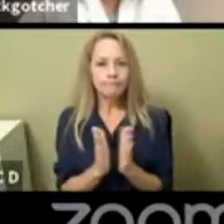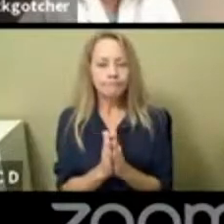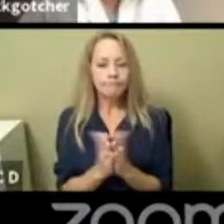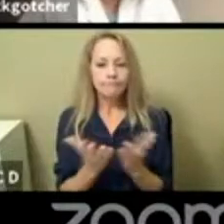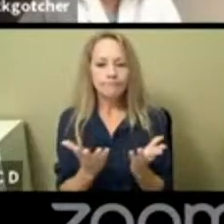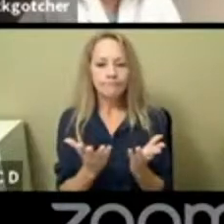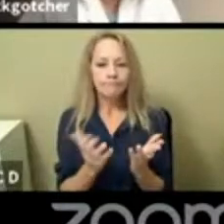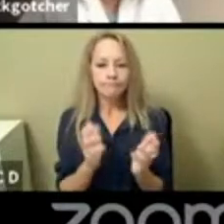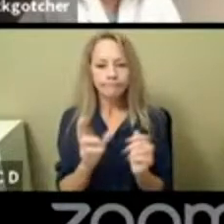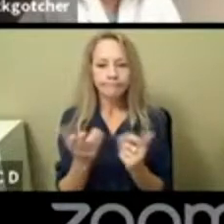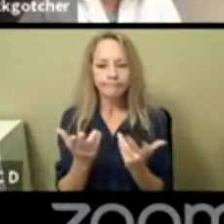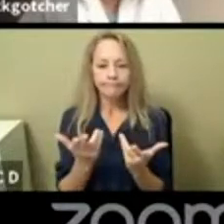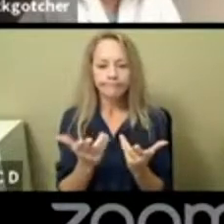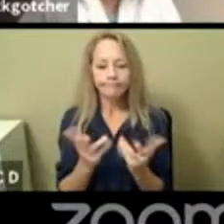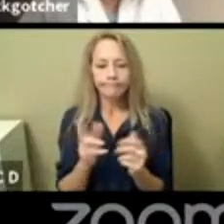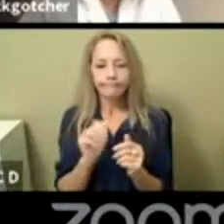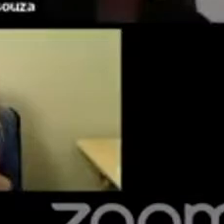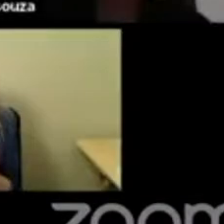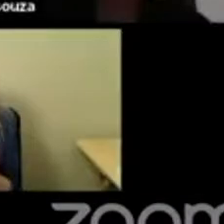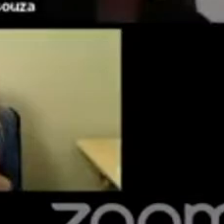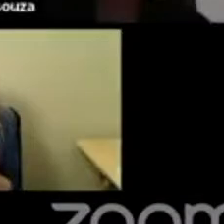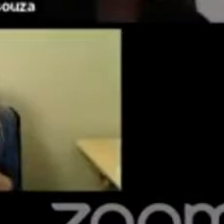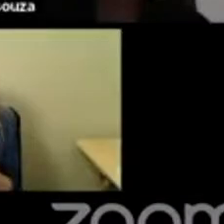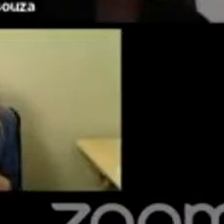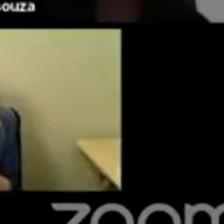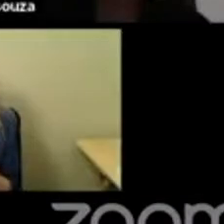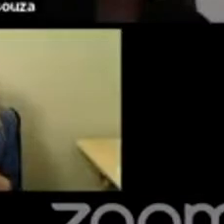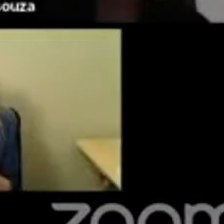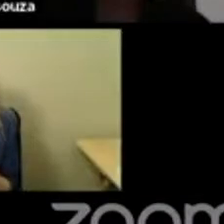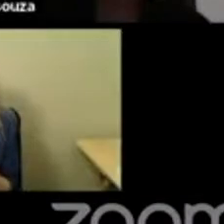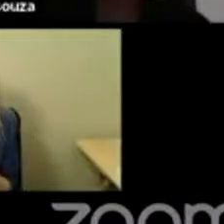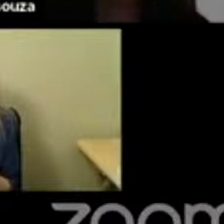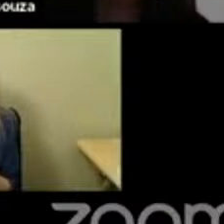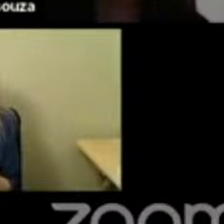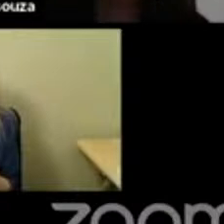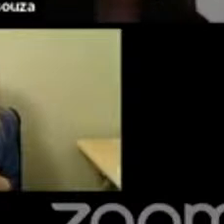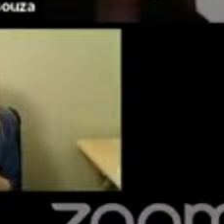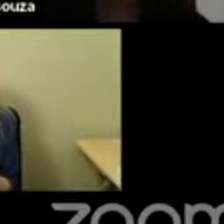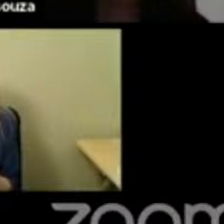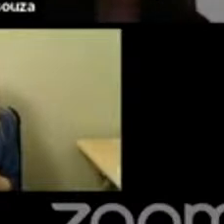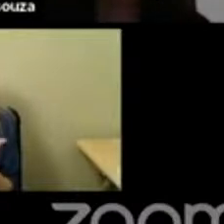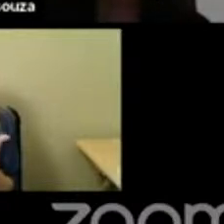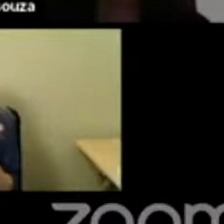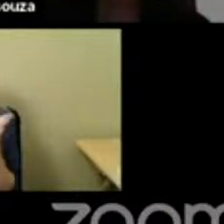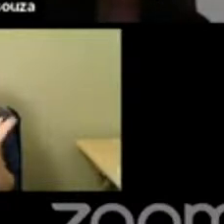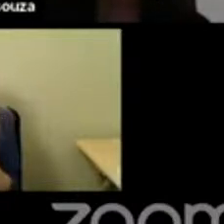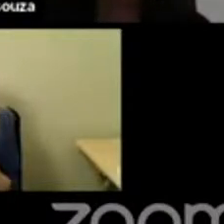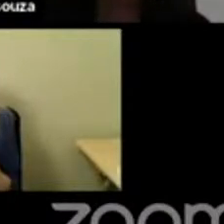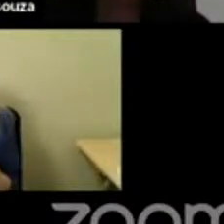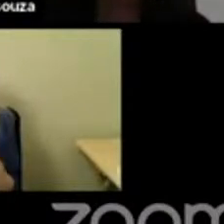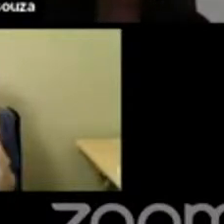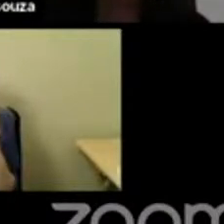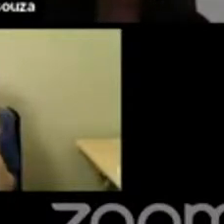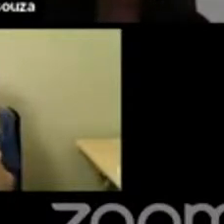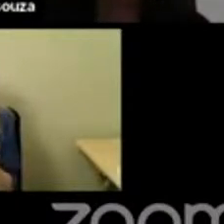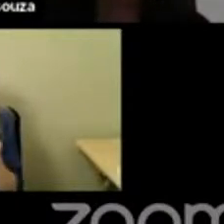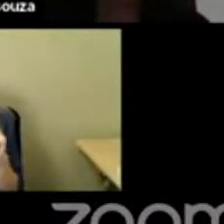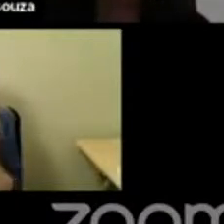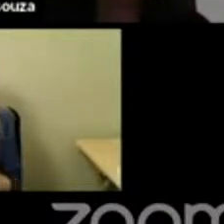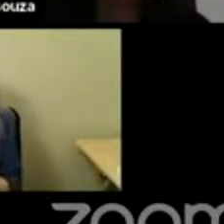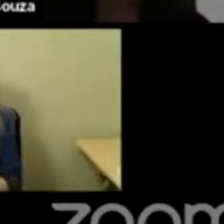unrealistic, unreal, unpragmatic way of working as a group, is only getting to